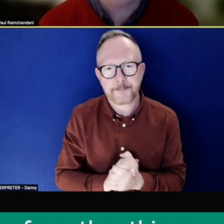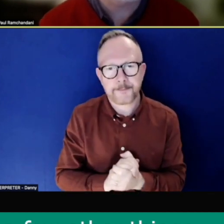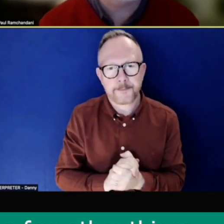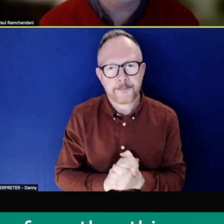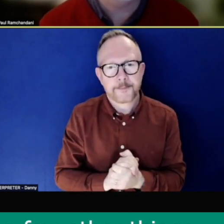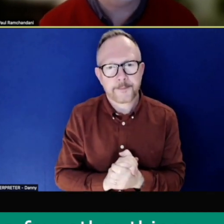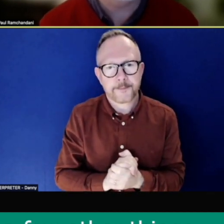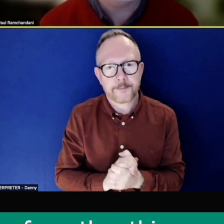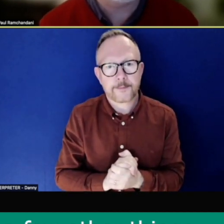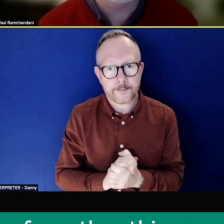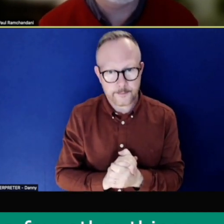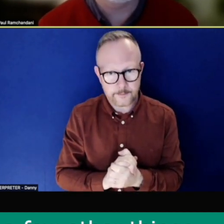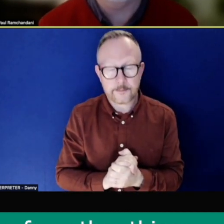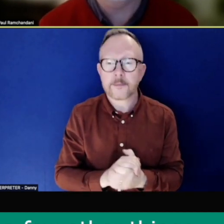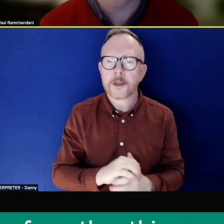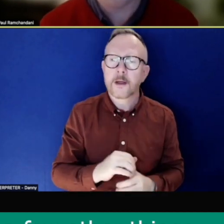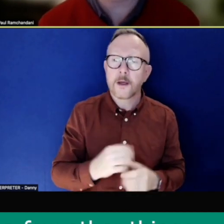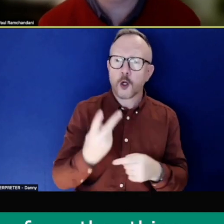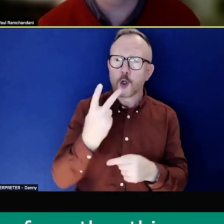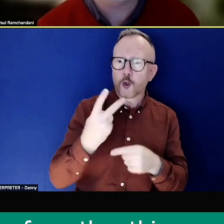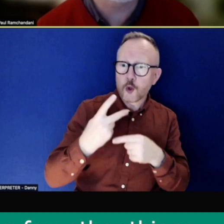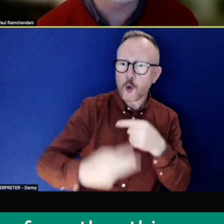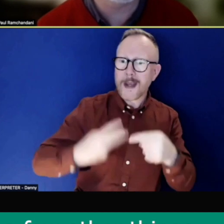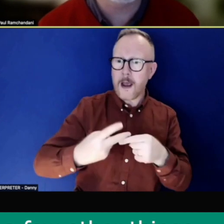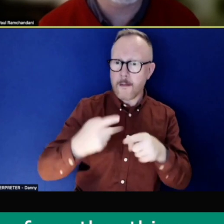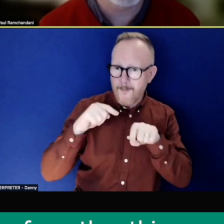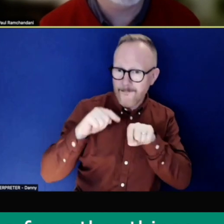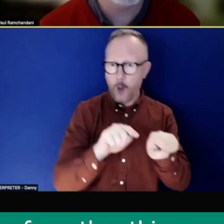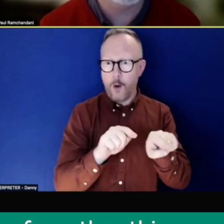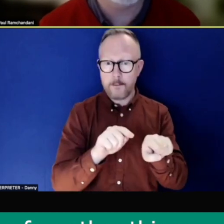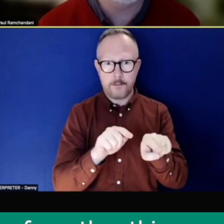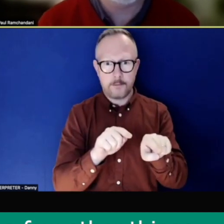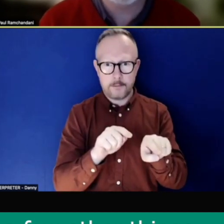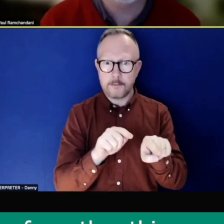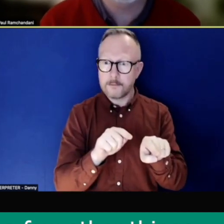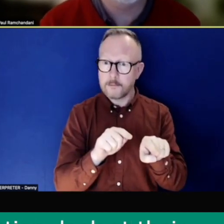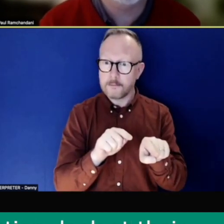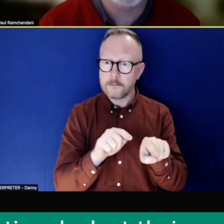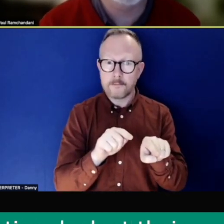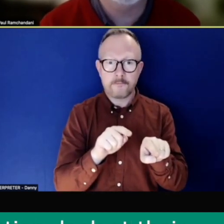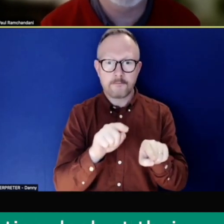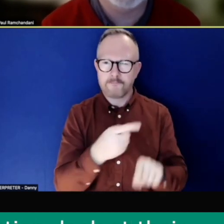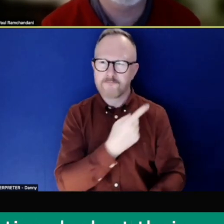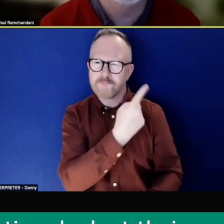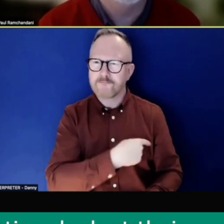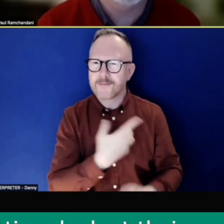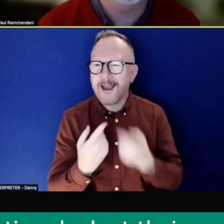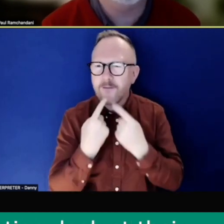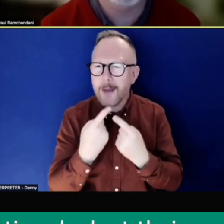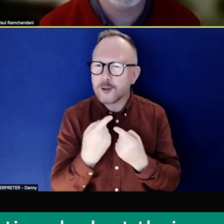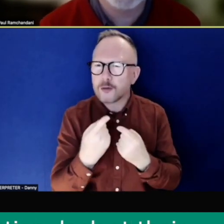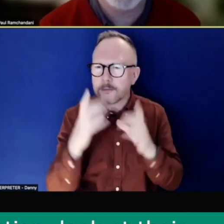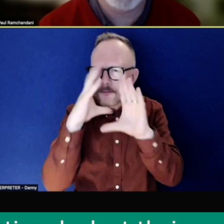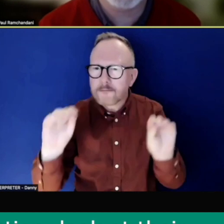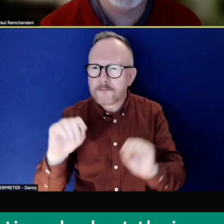At the second year follow-up, we were able to include a few other things. I'm just putting this up here mostly for information. So we were able to look at